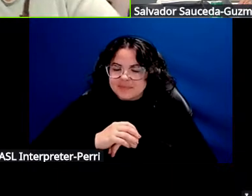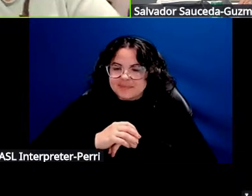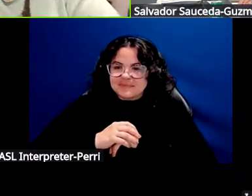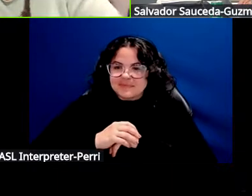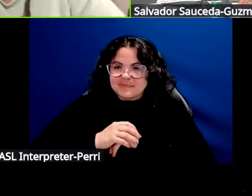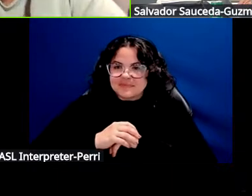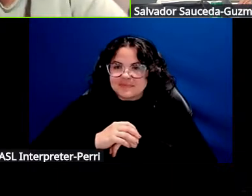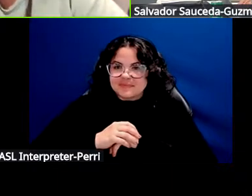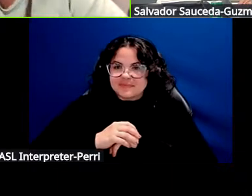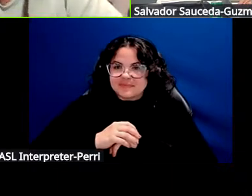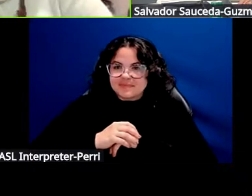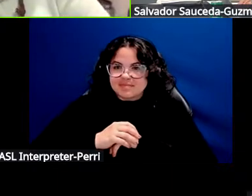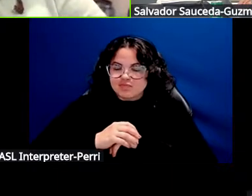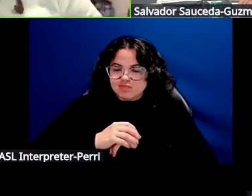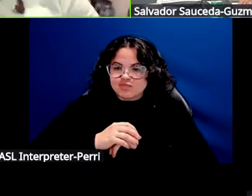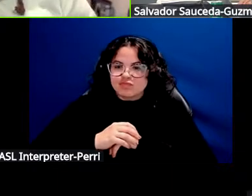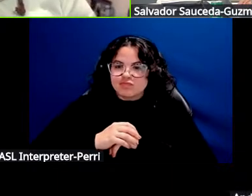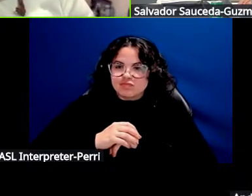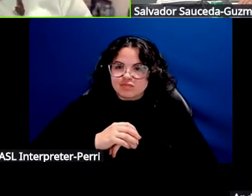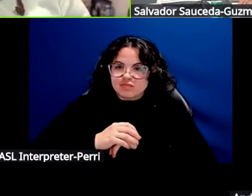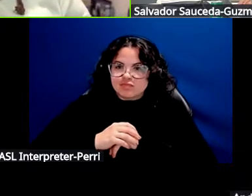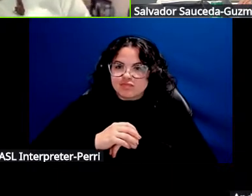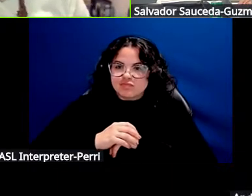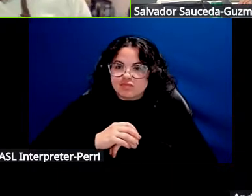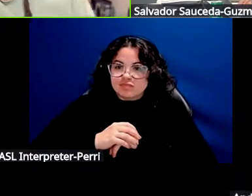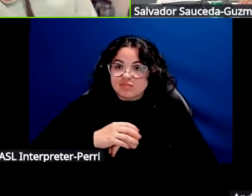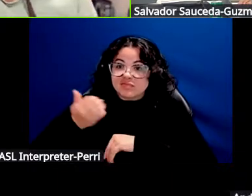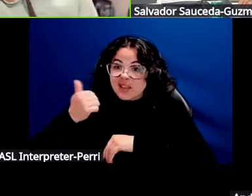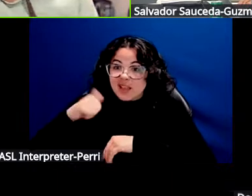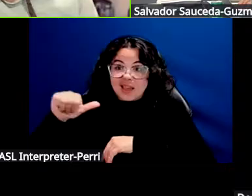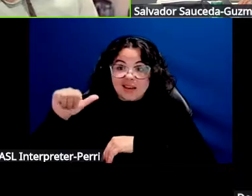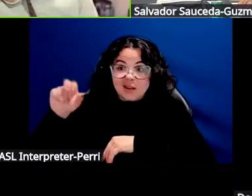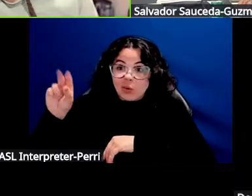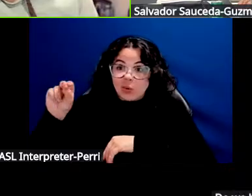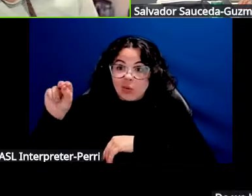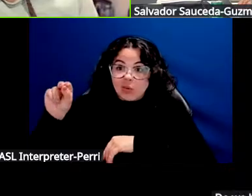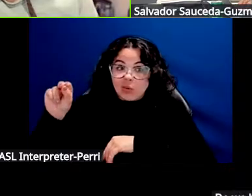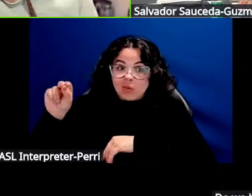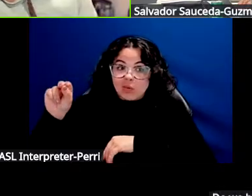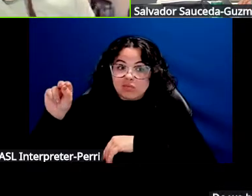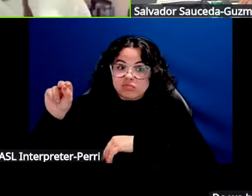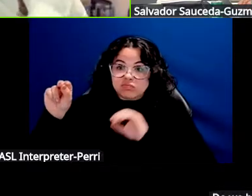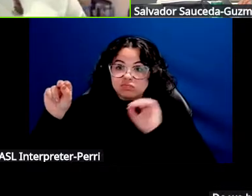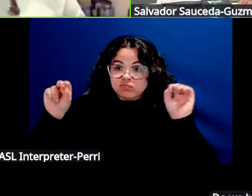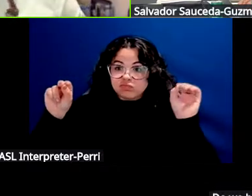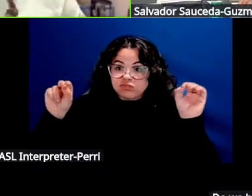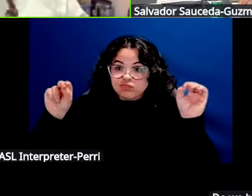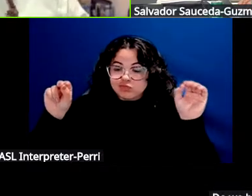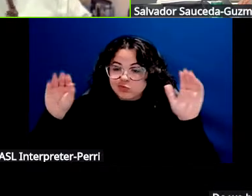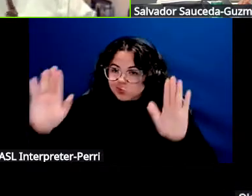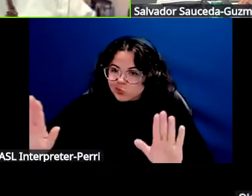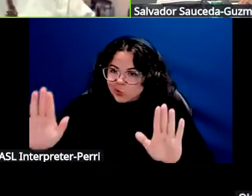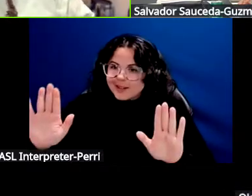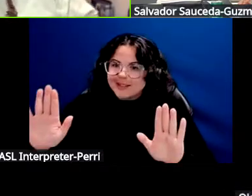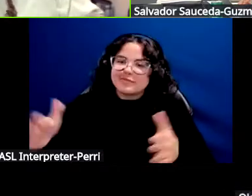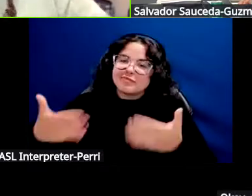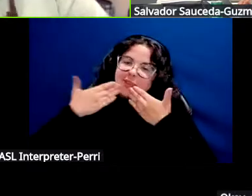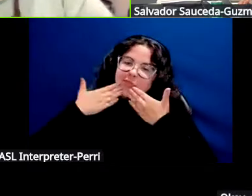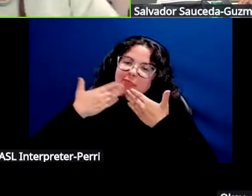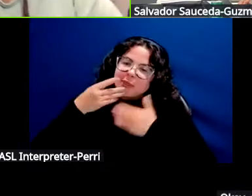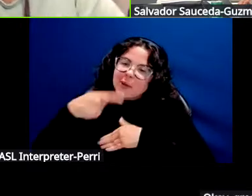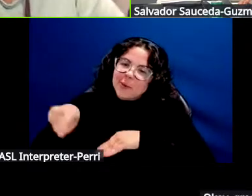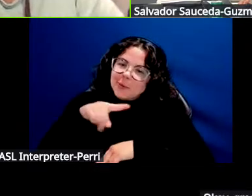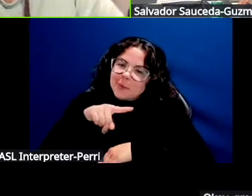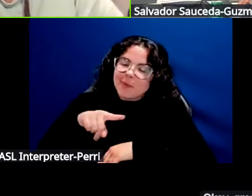And the ayes have it. Do we have any nays? Okay, great. Thank you all,